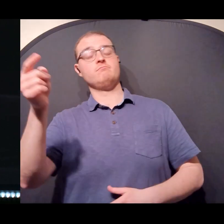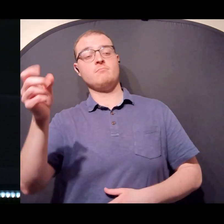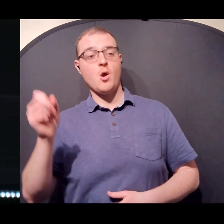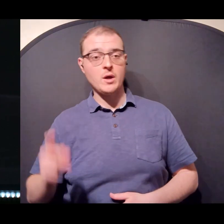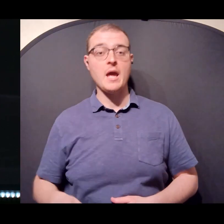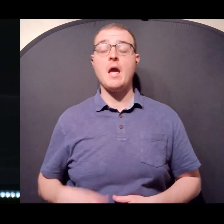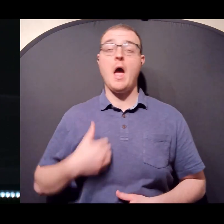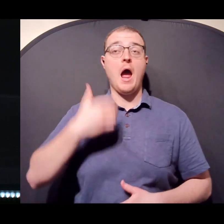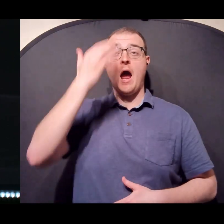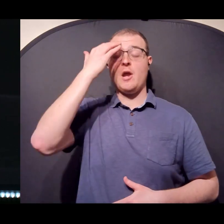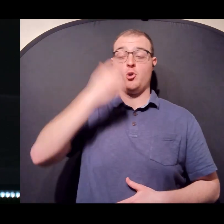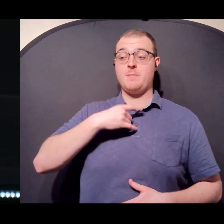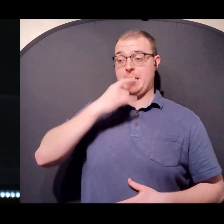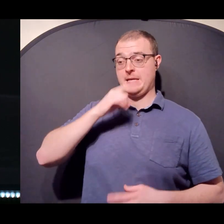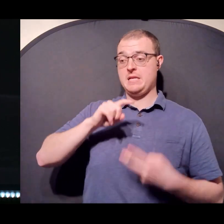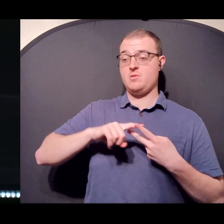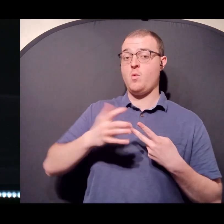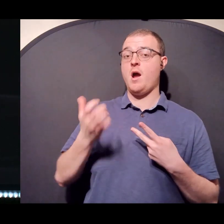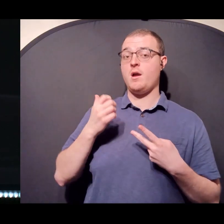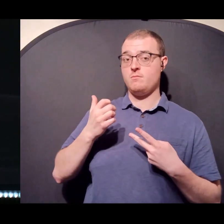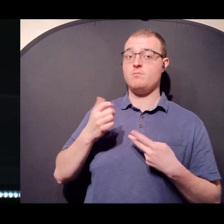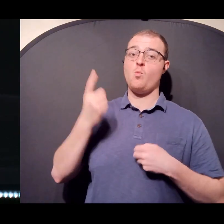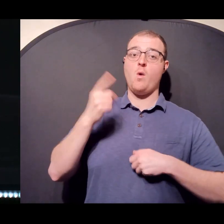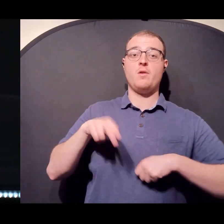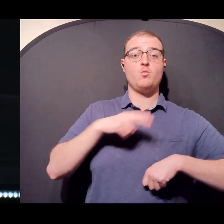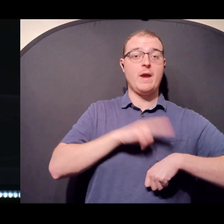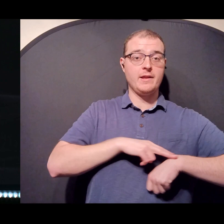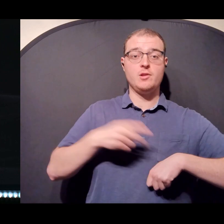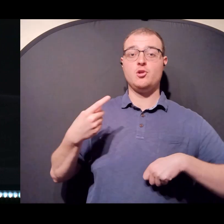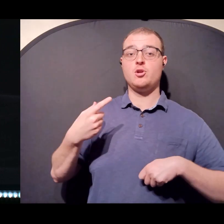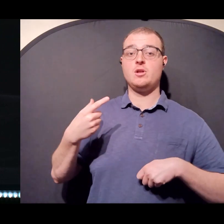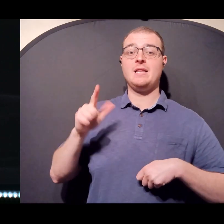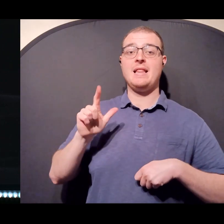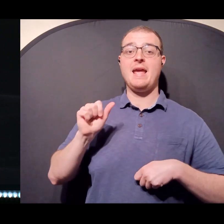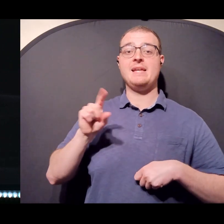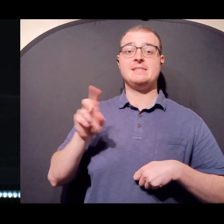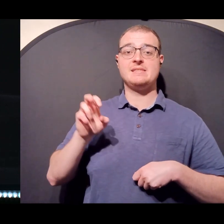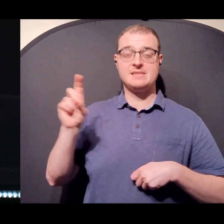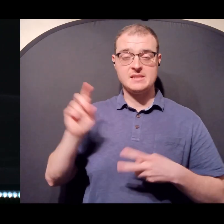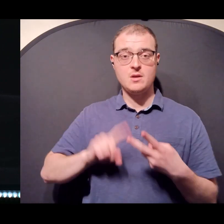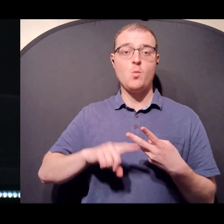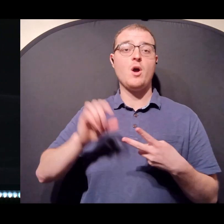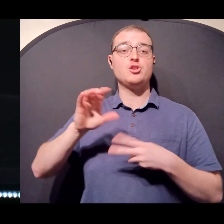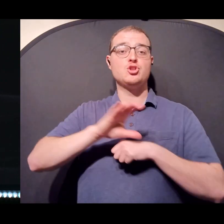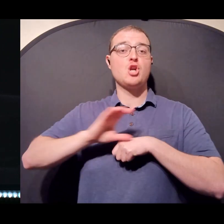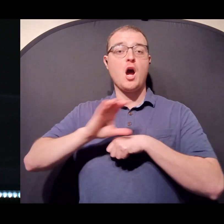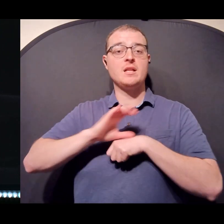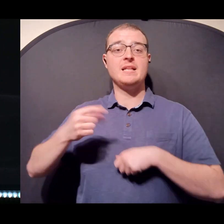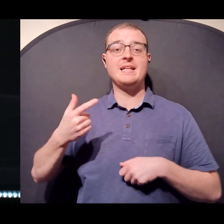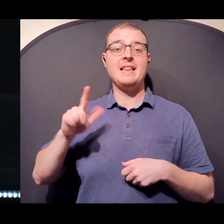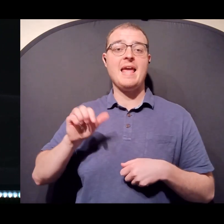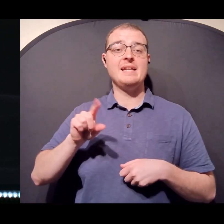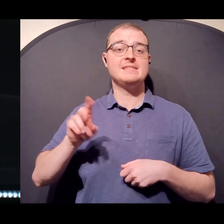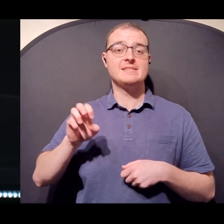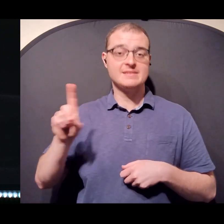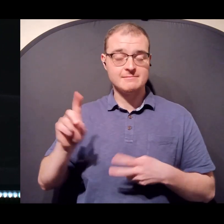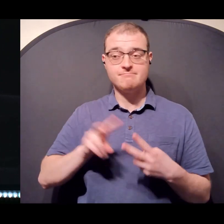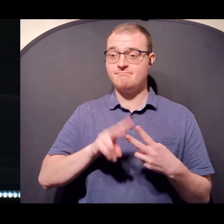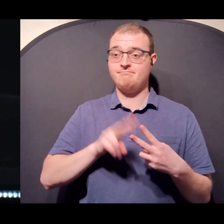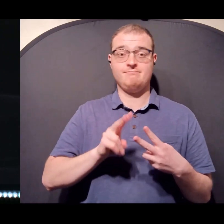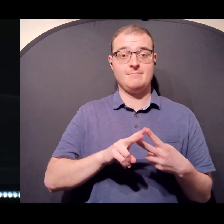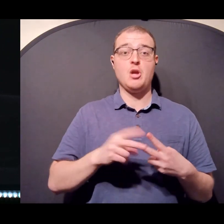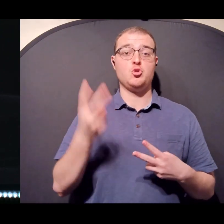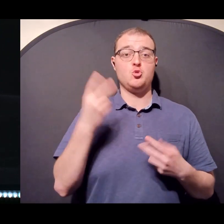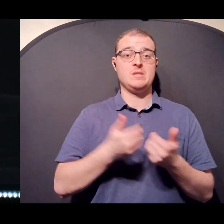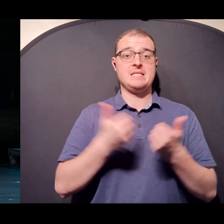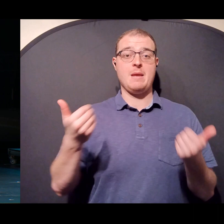I know what my kids want. We want one regular glaze and one chocolate glaze and two bags, so no one argues. Let's go. Get the money ready. Keep